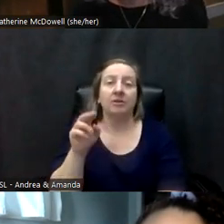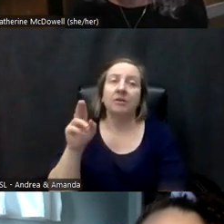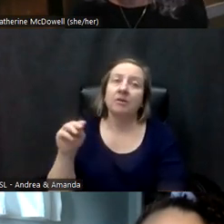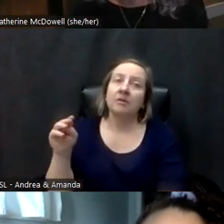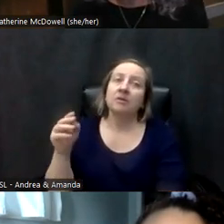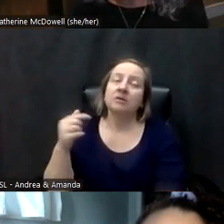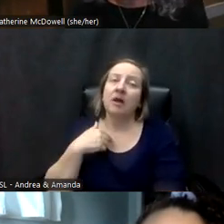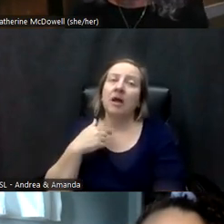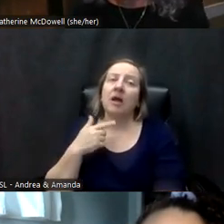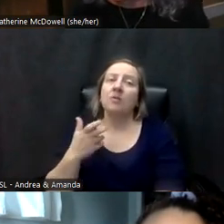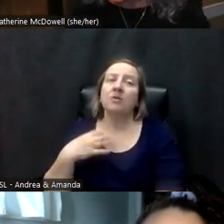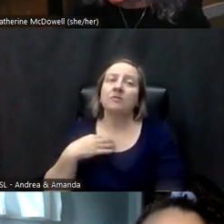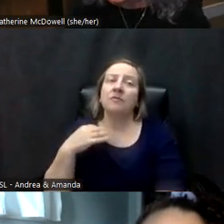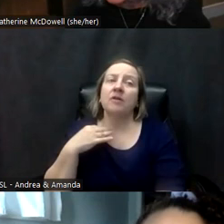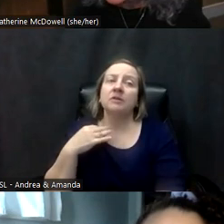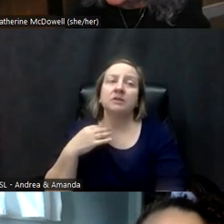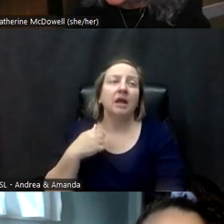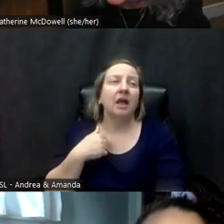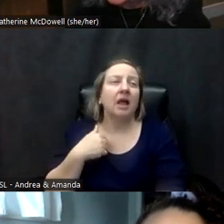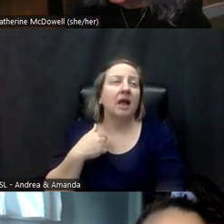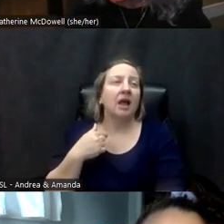So I was just gonna volunteer, and